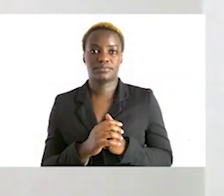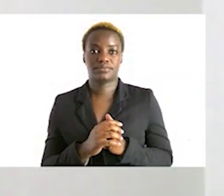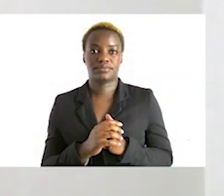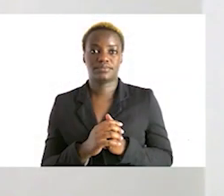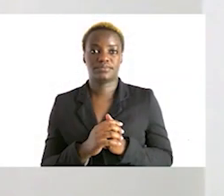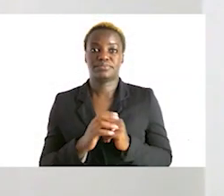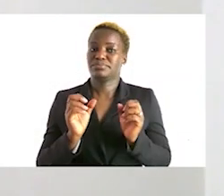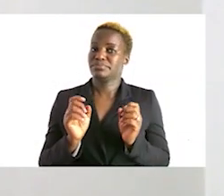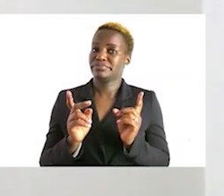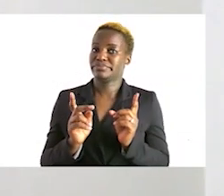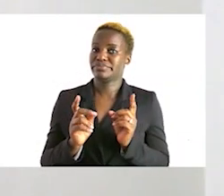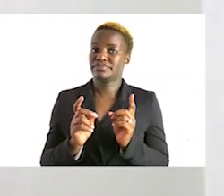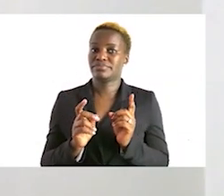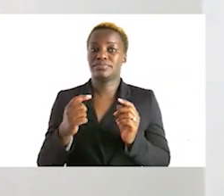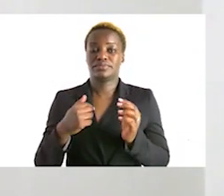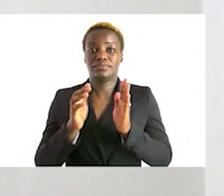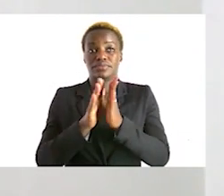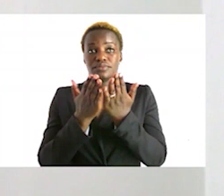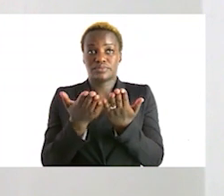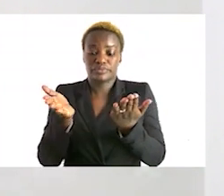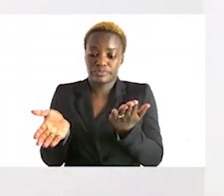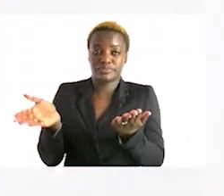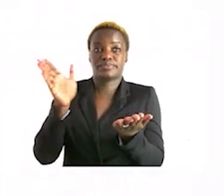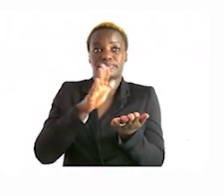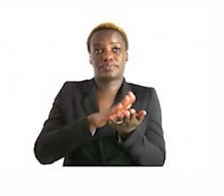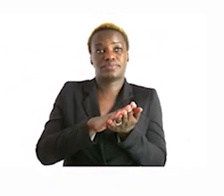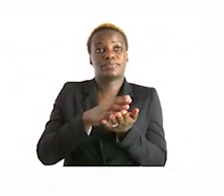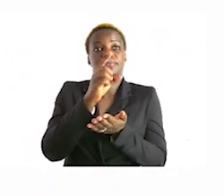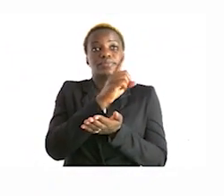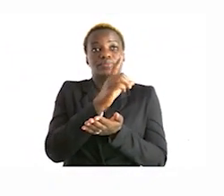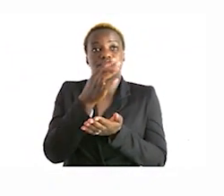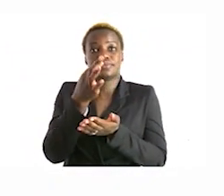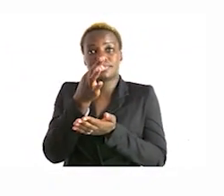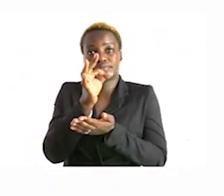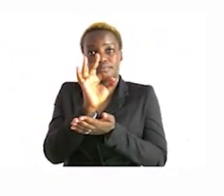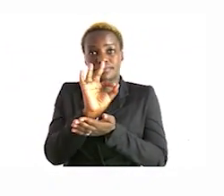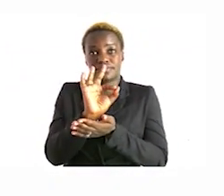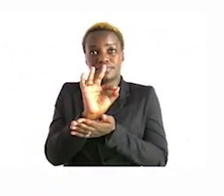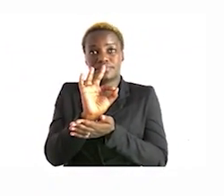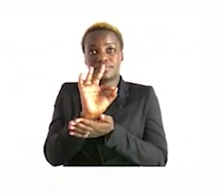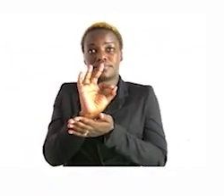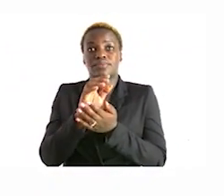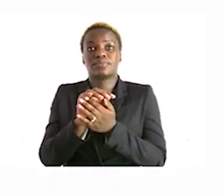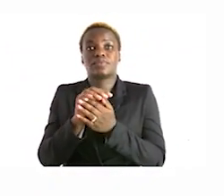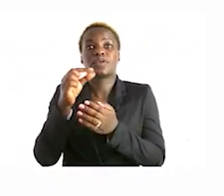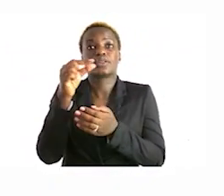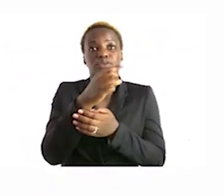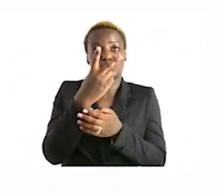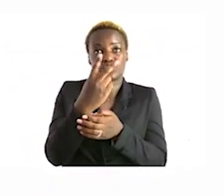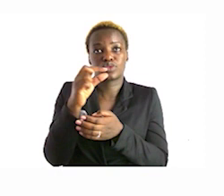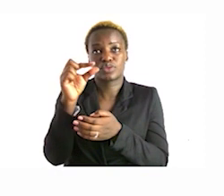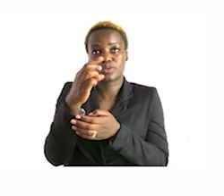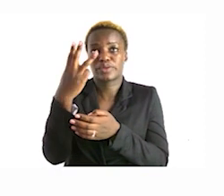All right, I would like for you to turn to page 19. And this following activity will be both for grade 2 and grade